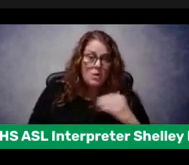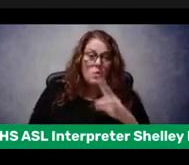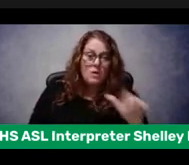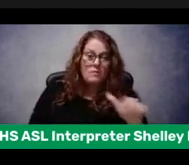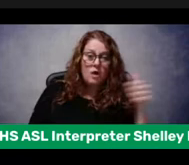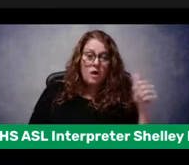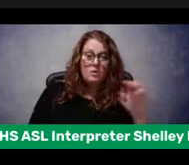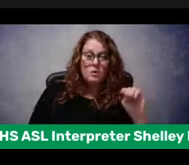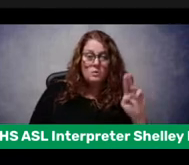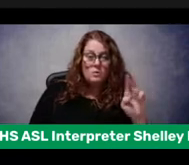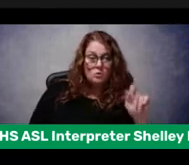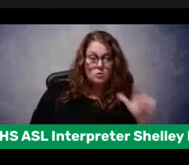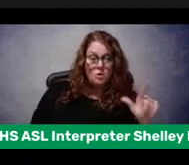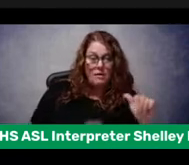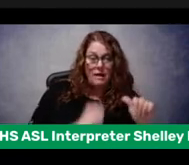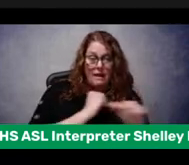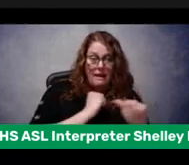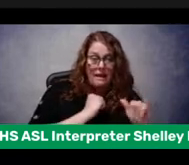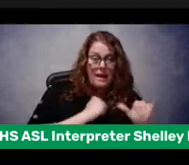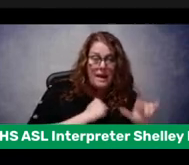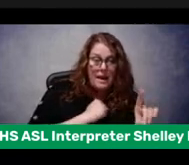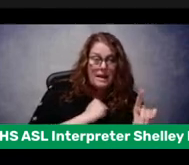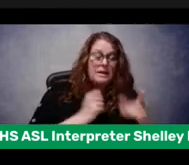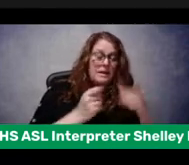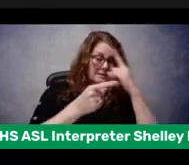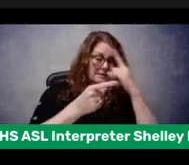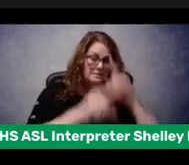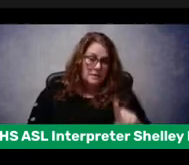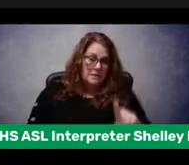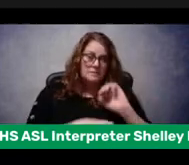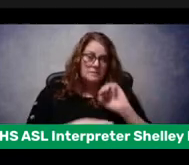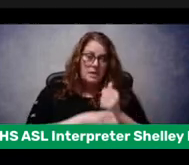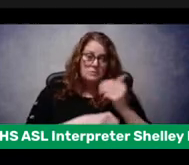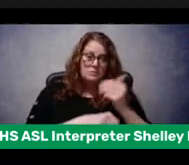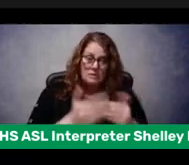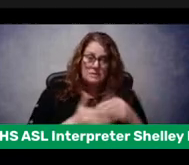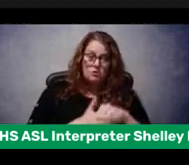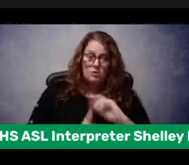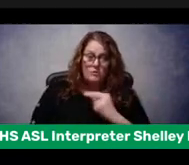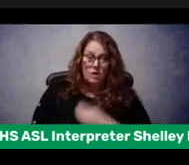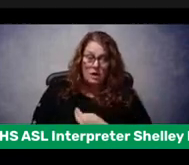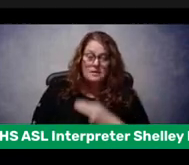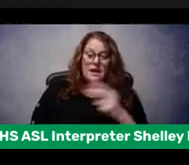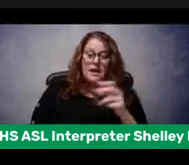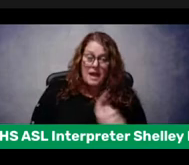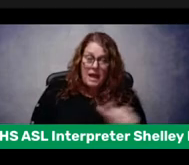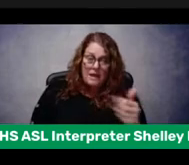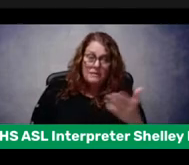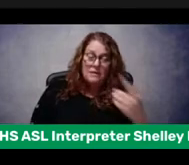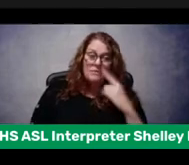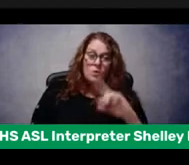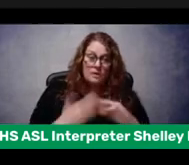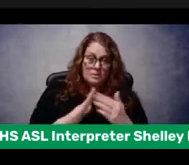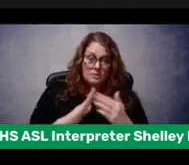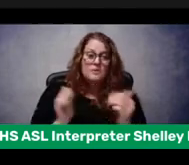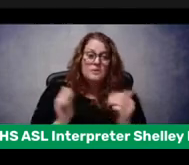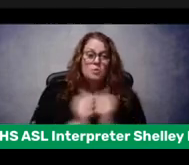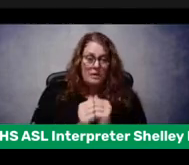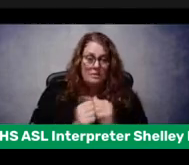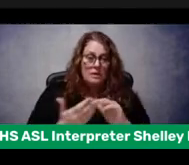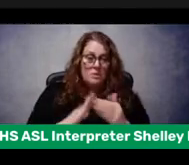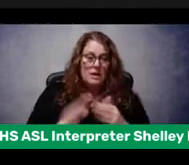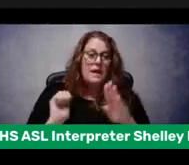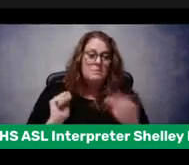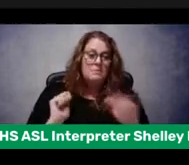mutual aids, very much a consensus-based process internally for us, but two, that anything for community is done with community and by